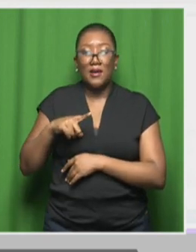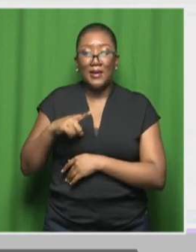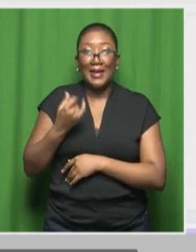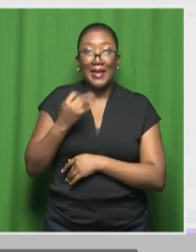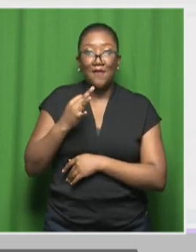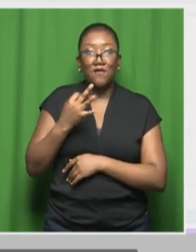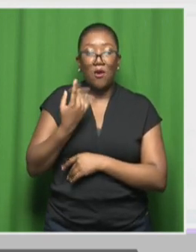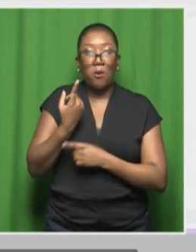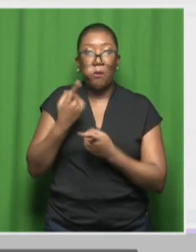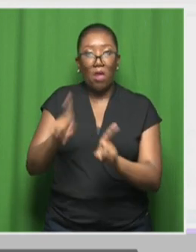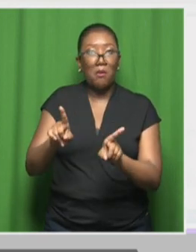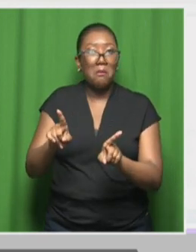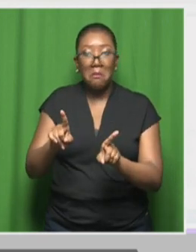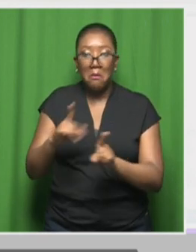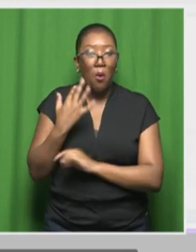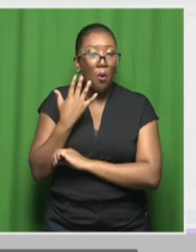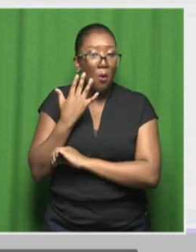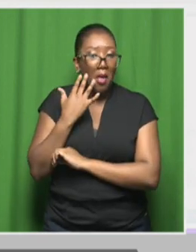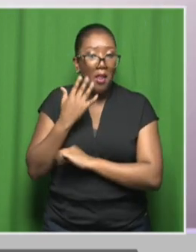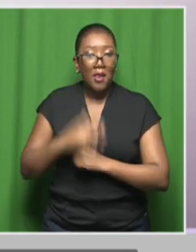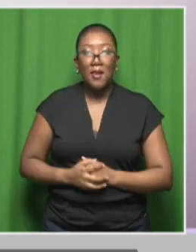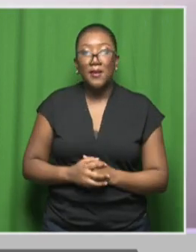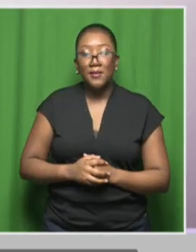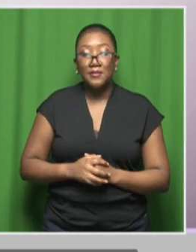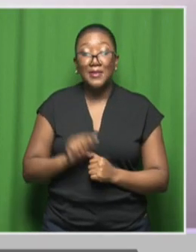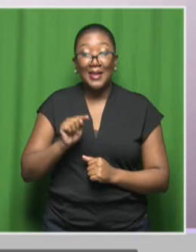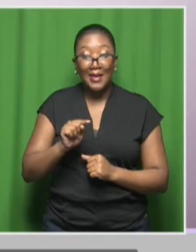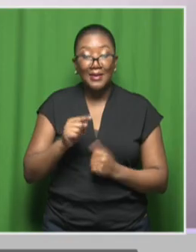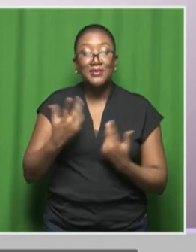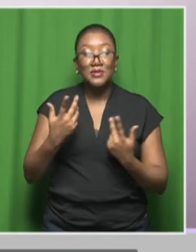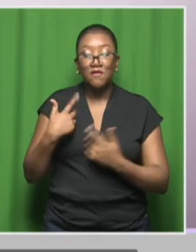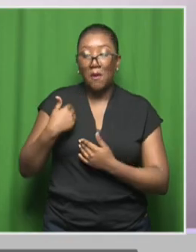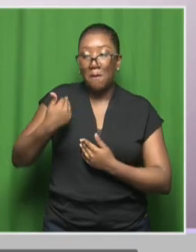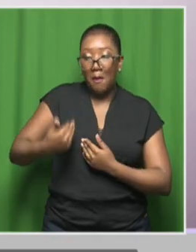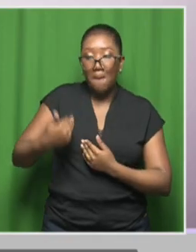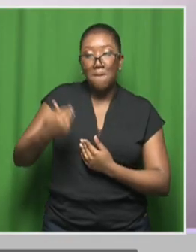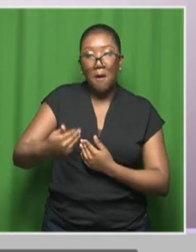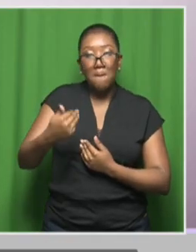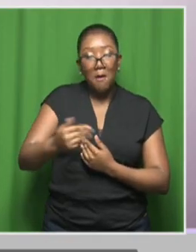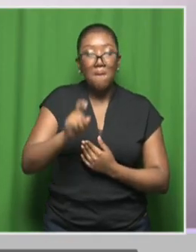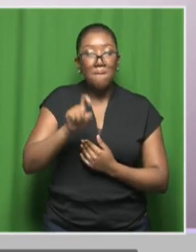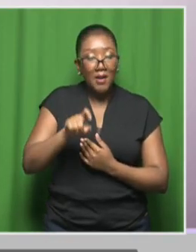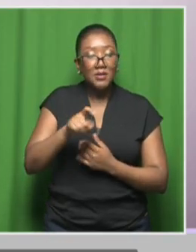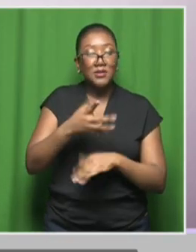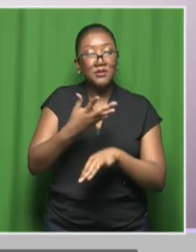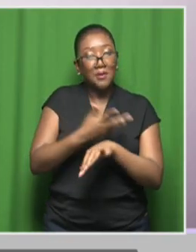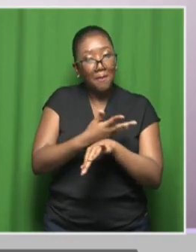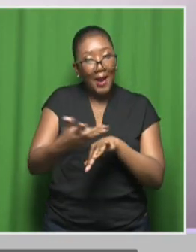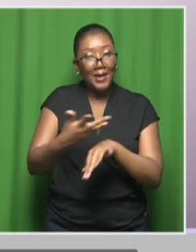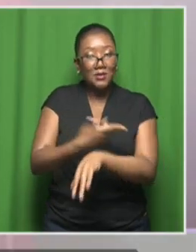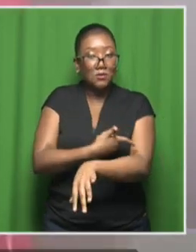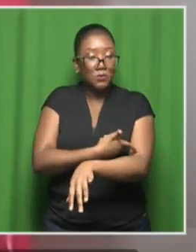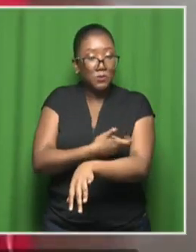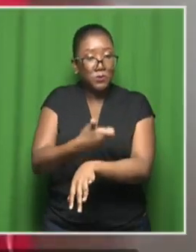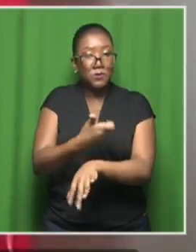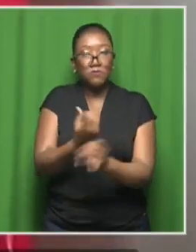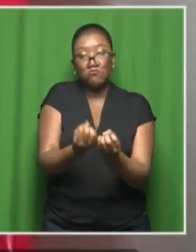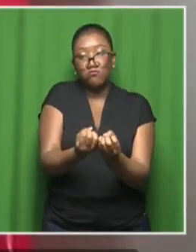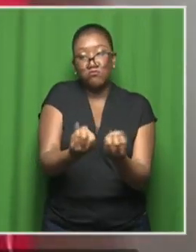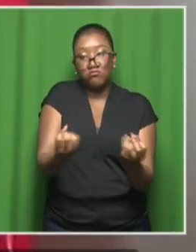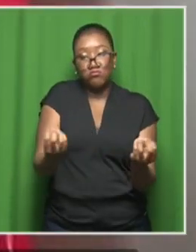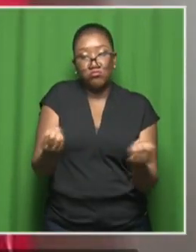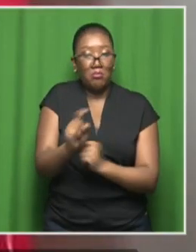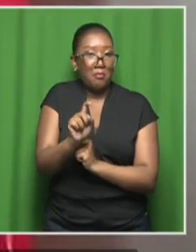so regular blood donation is quite important. It's important for a number of reasons. So if